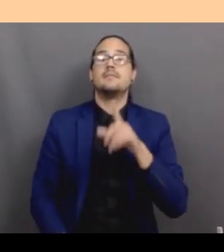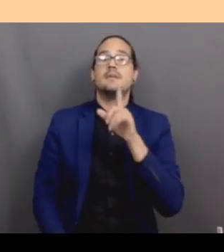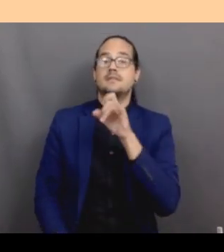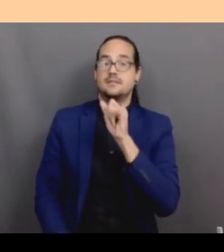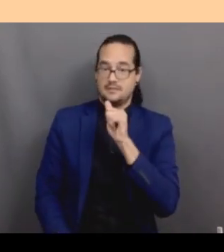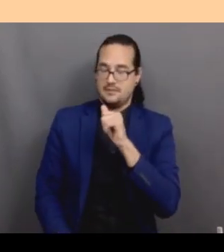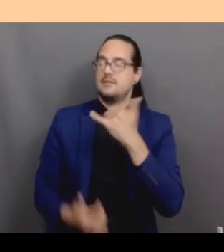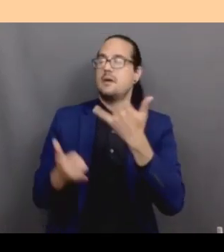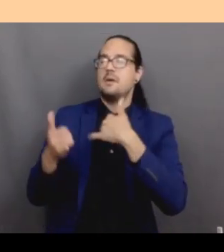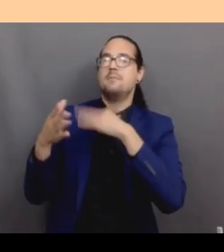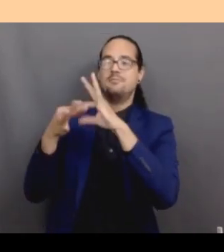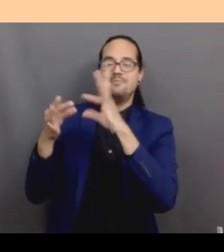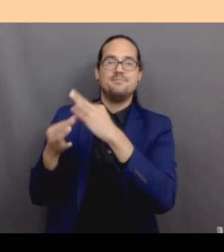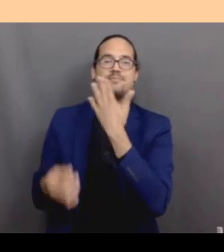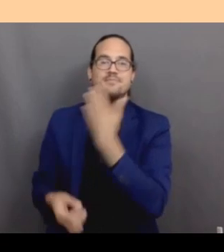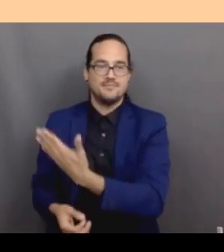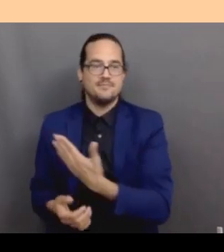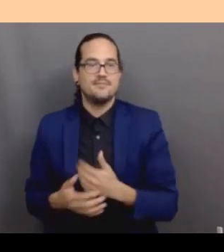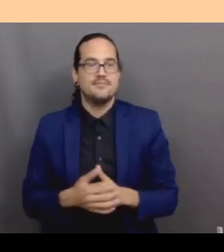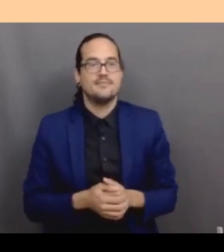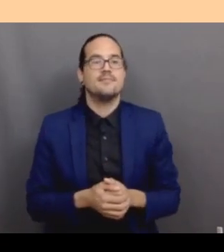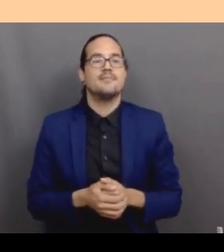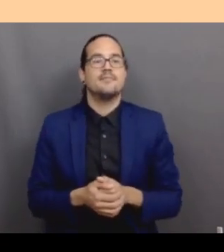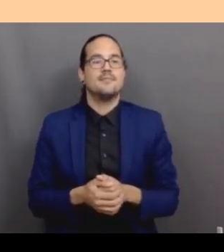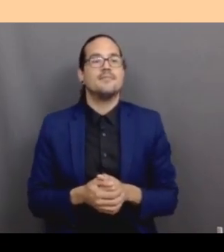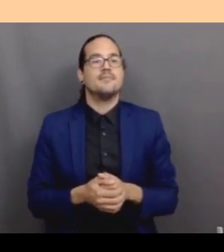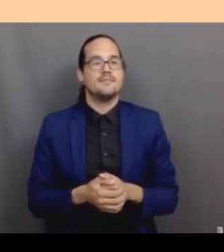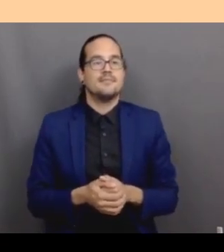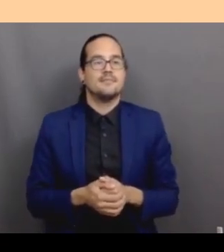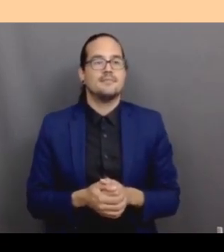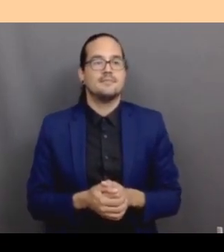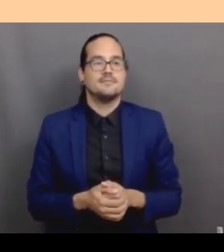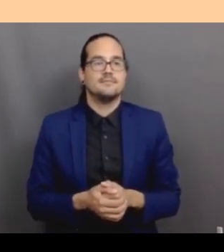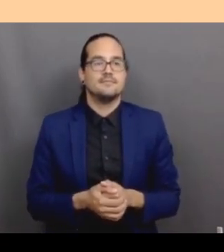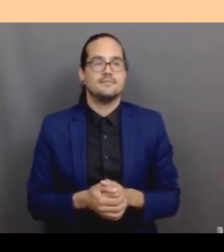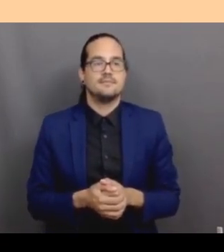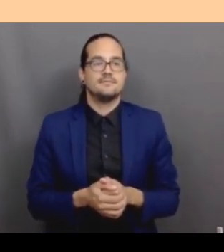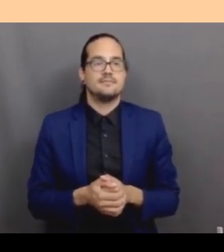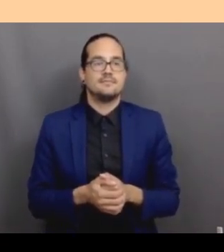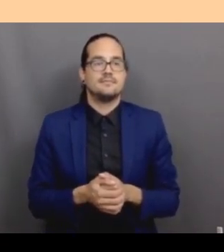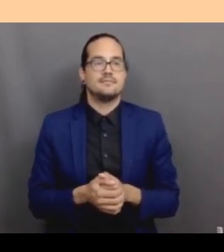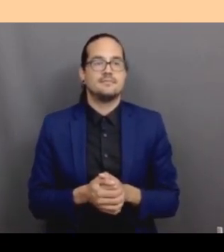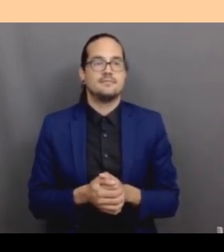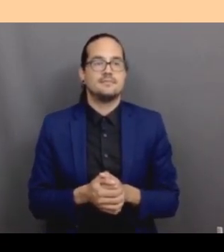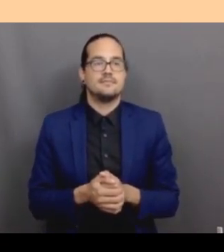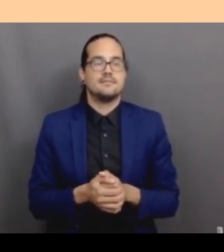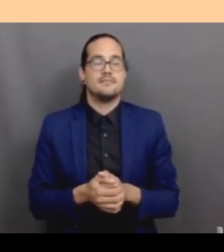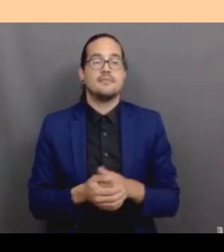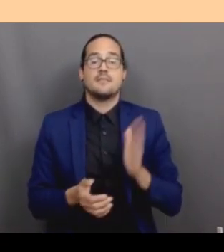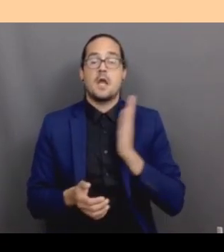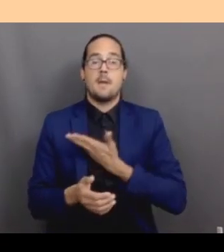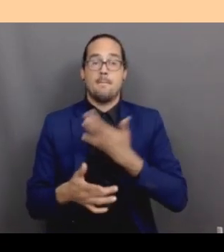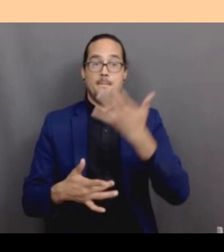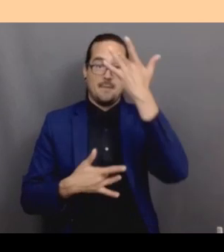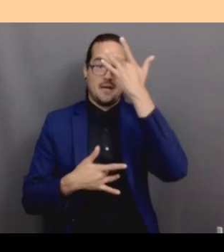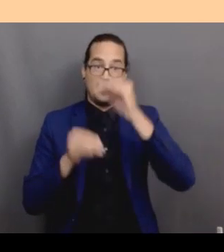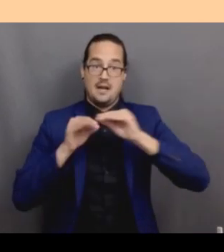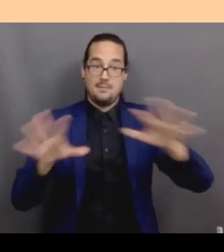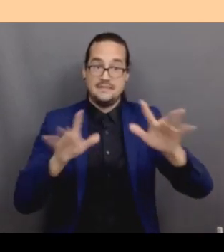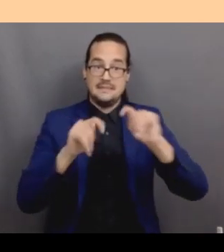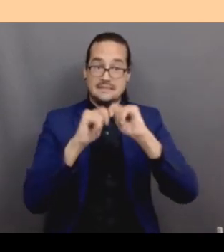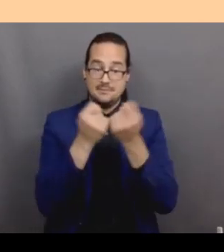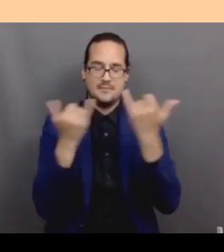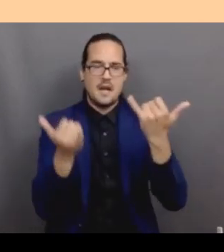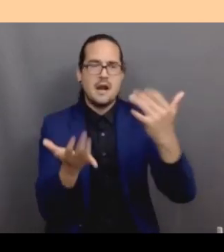that our community epidemiology team has worked hard to ensure that we have data based on race and ethnicity, to ensure that there is parity in